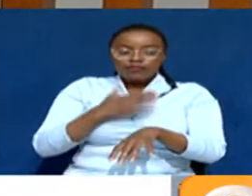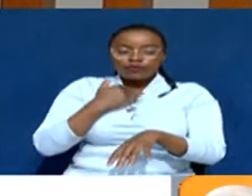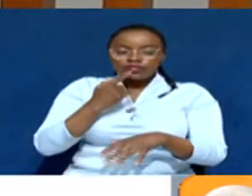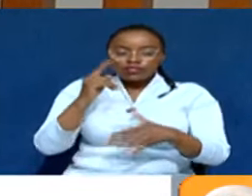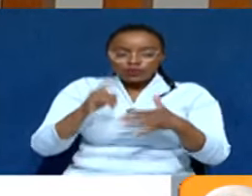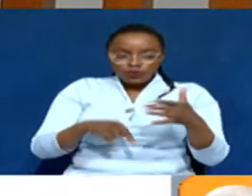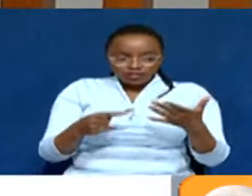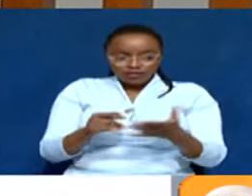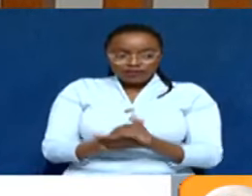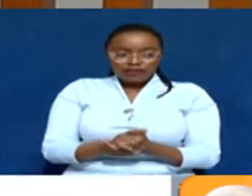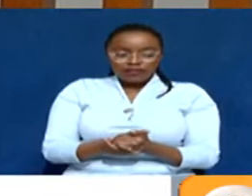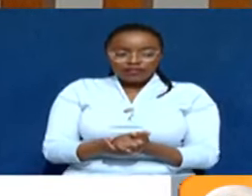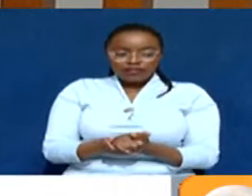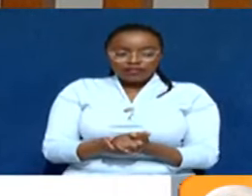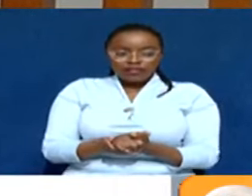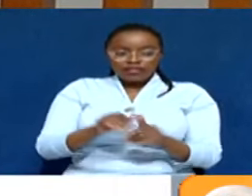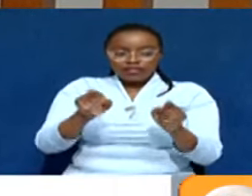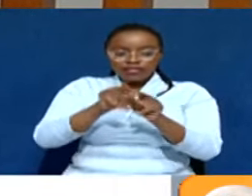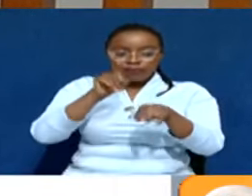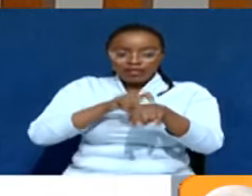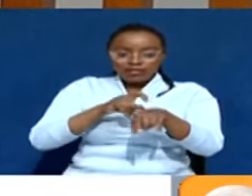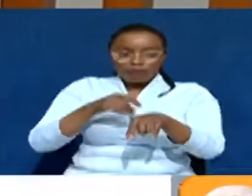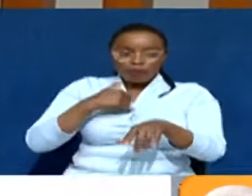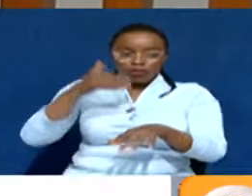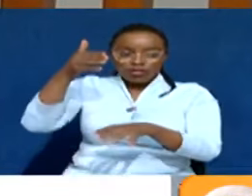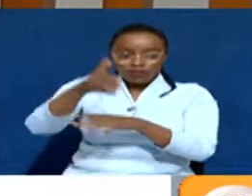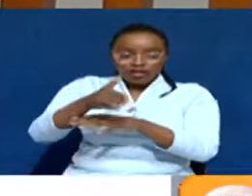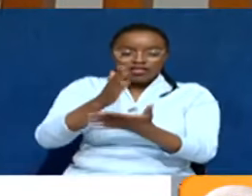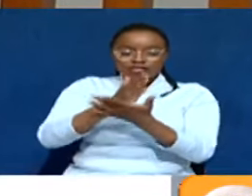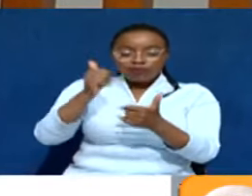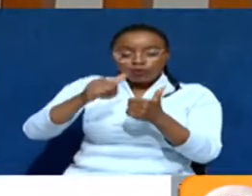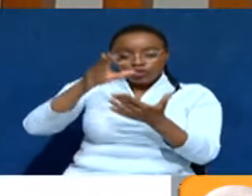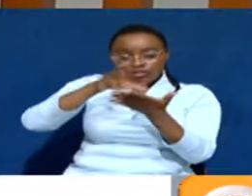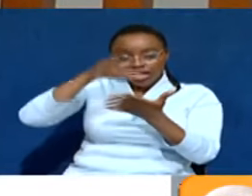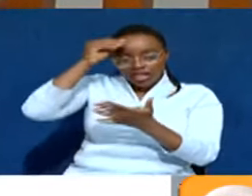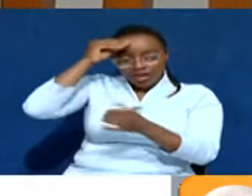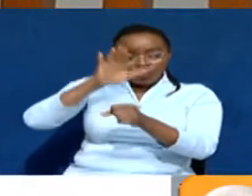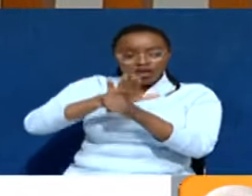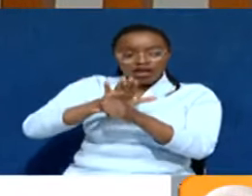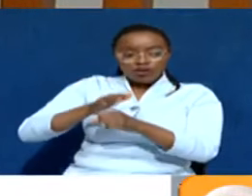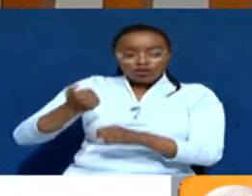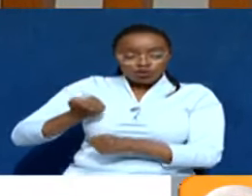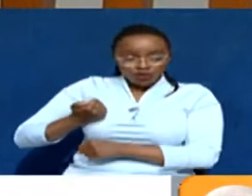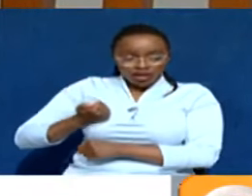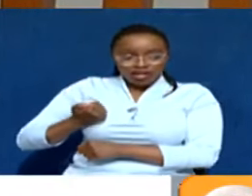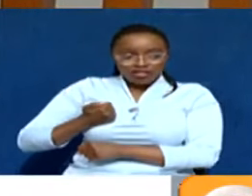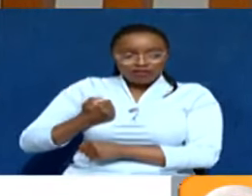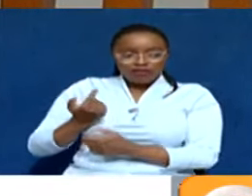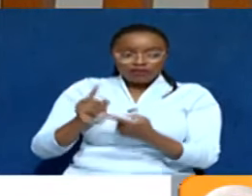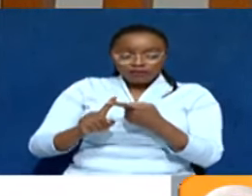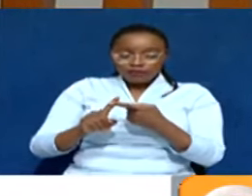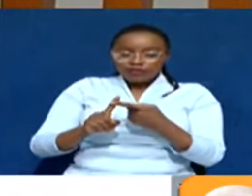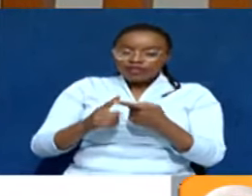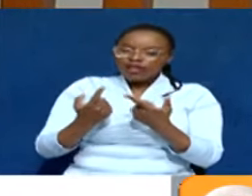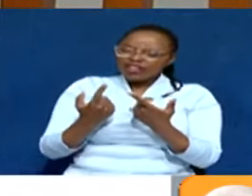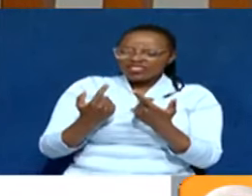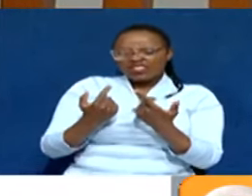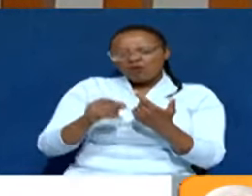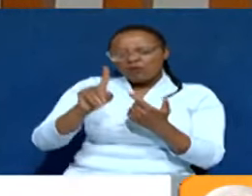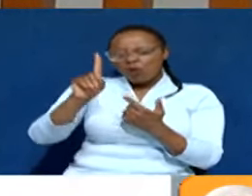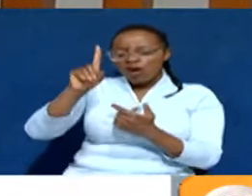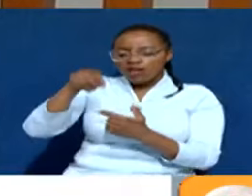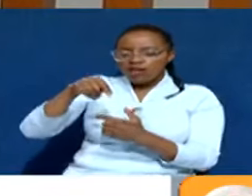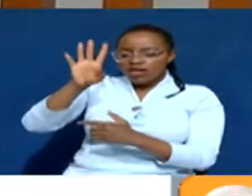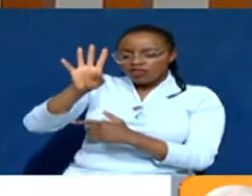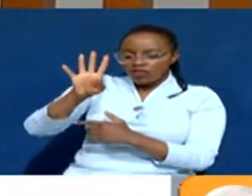to say is that the time that I was outside there, there's something that I learned. Many girls, let us say a quarter of them